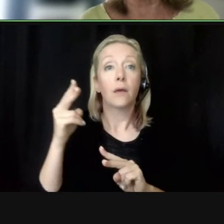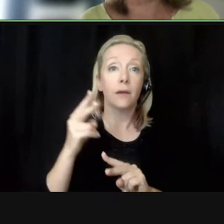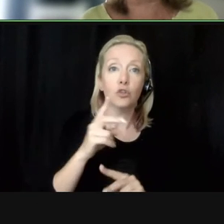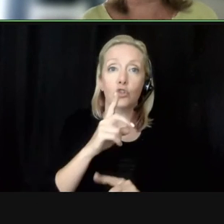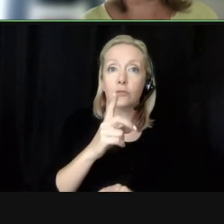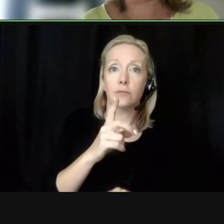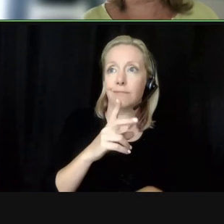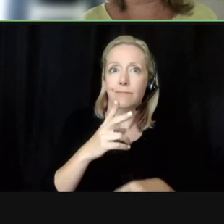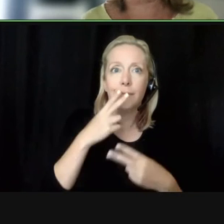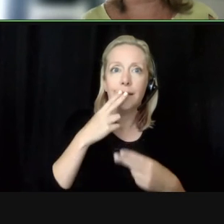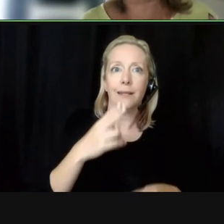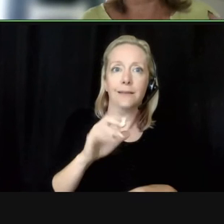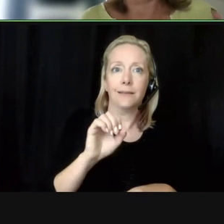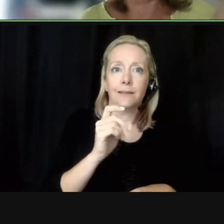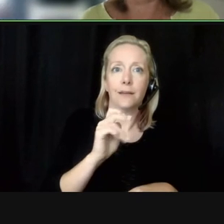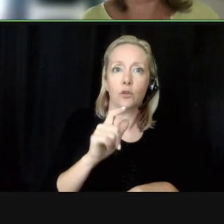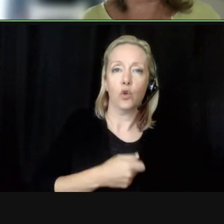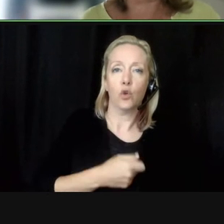behavior. So,